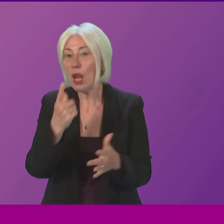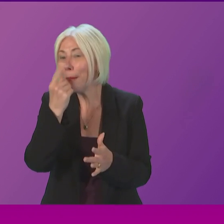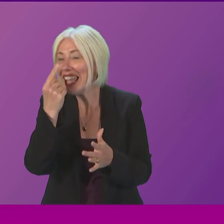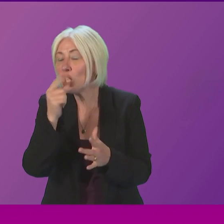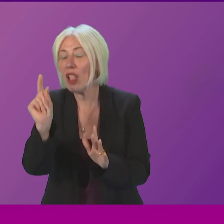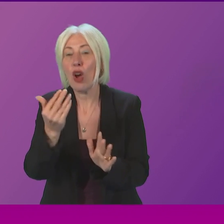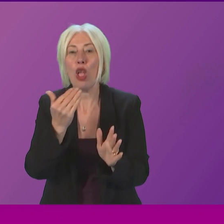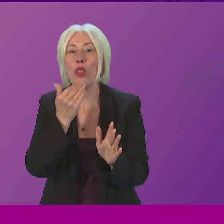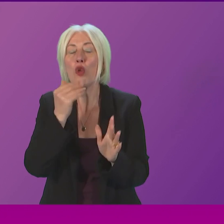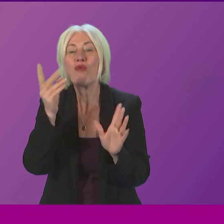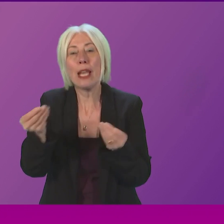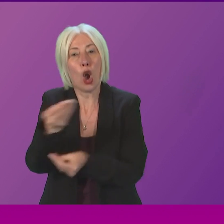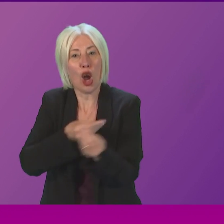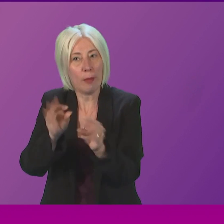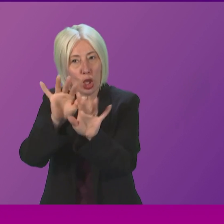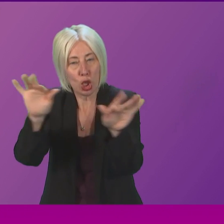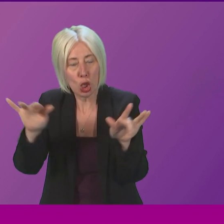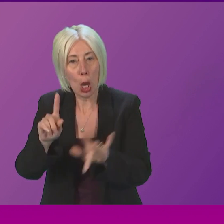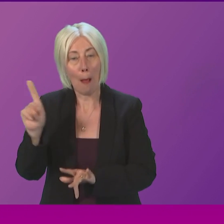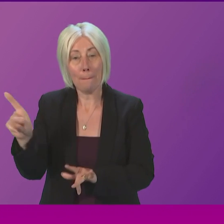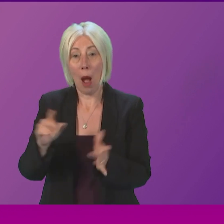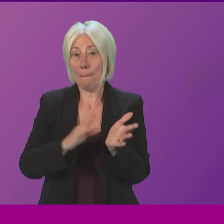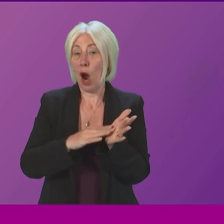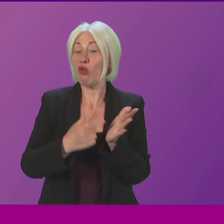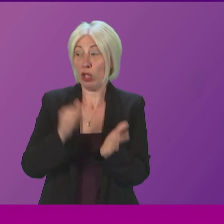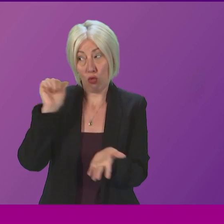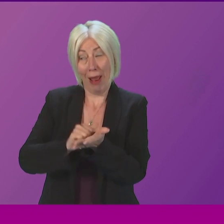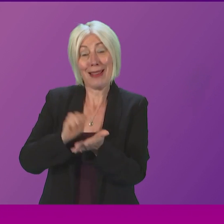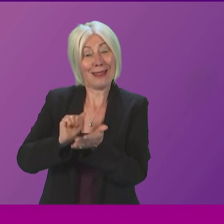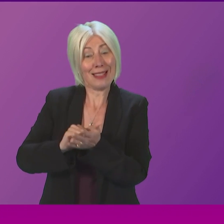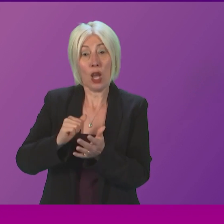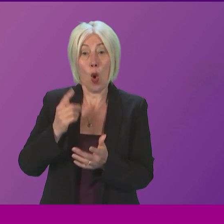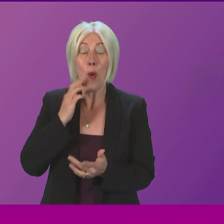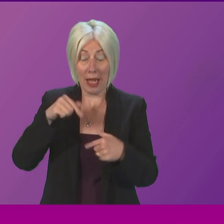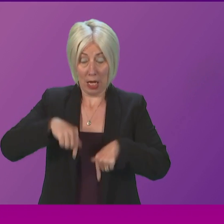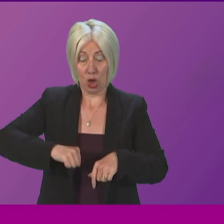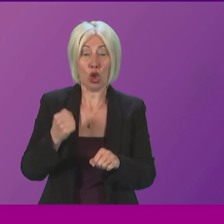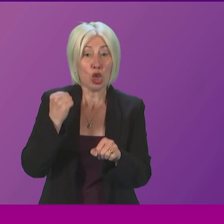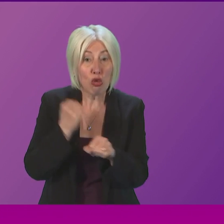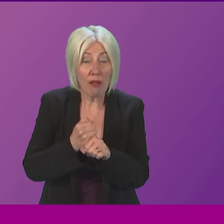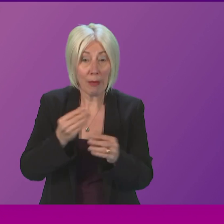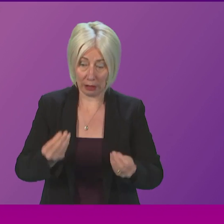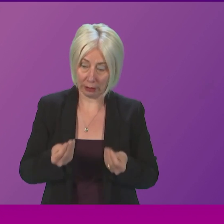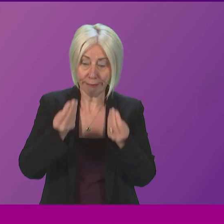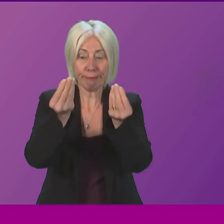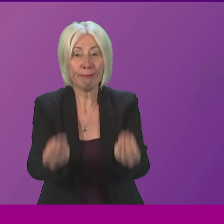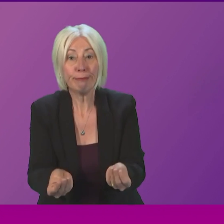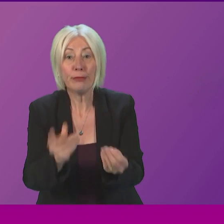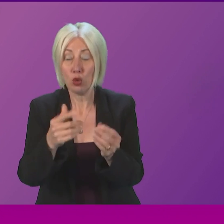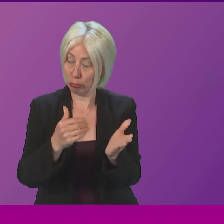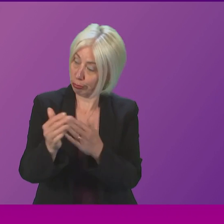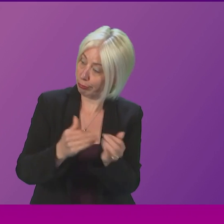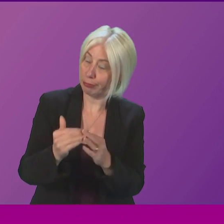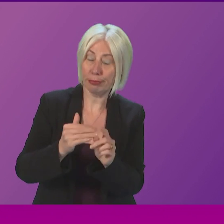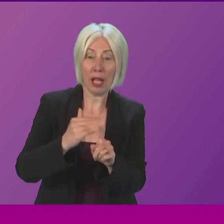green economy. But Mark Ruskell is absolutely right that every time the Scottish Government bring forward proposals to tackle